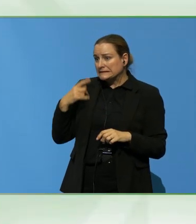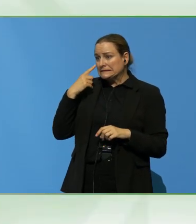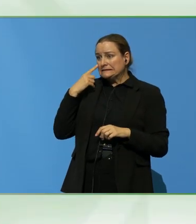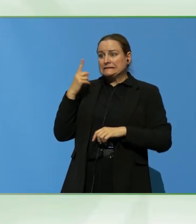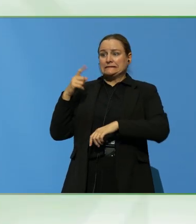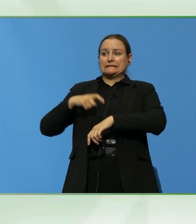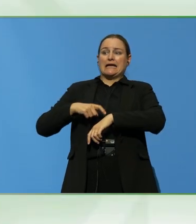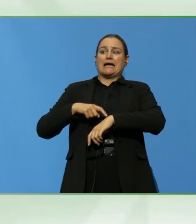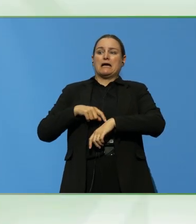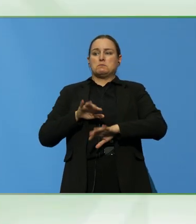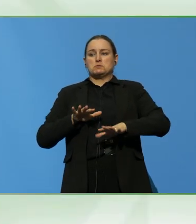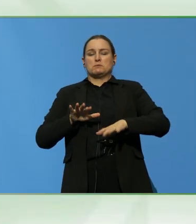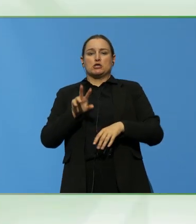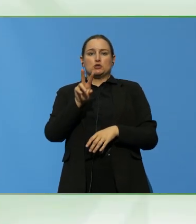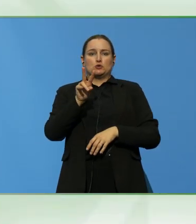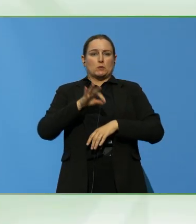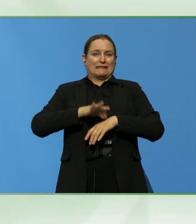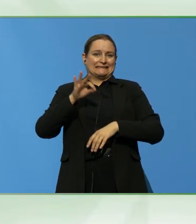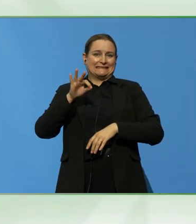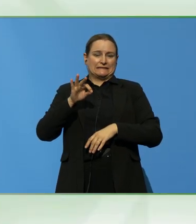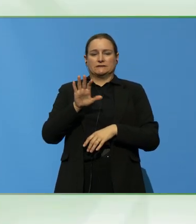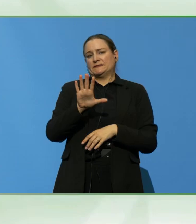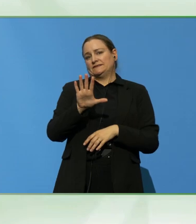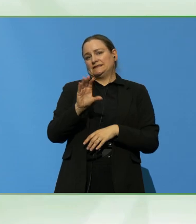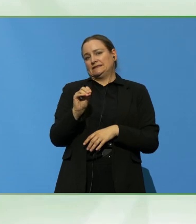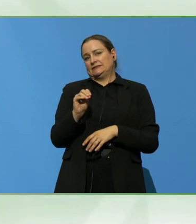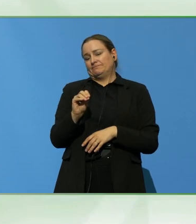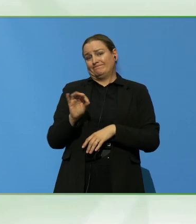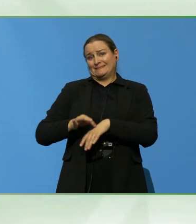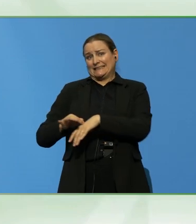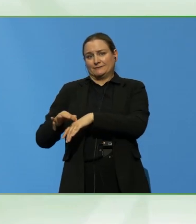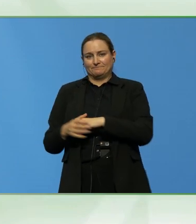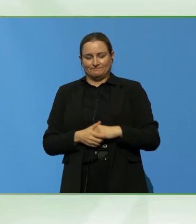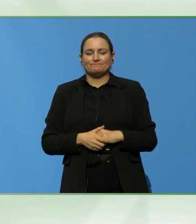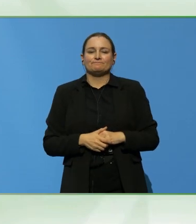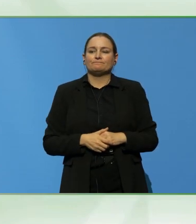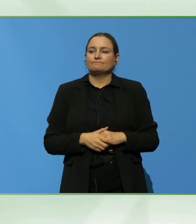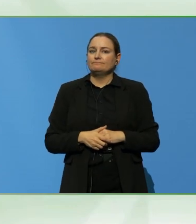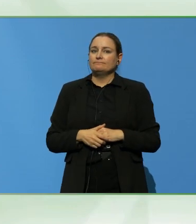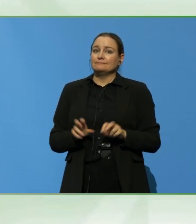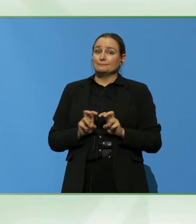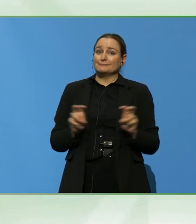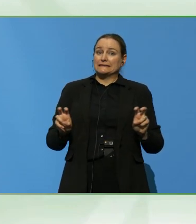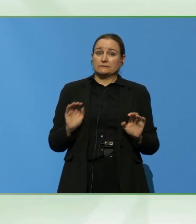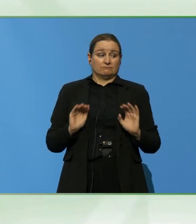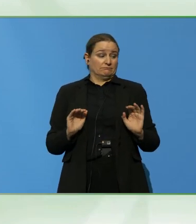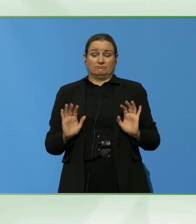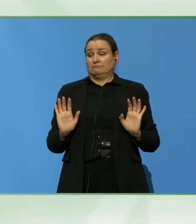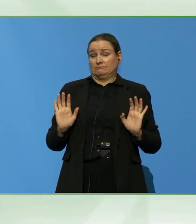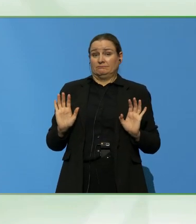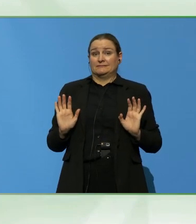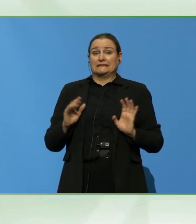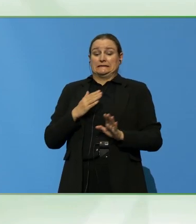seconds. I will give all of the panelists 5 choices, and I would be interested who ultimately controls